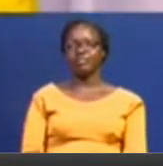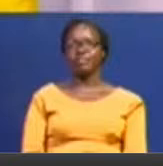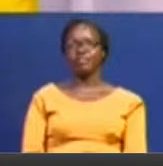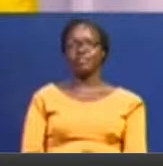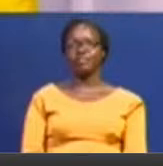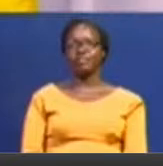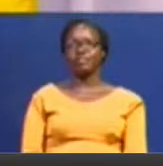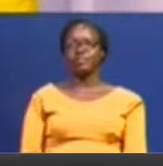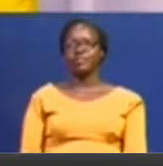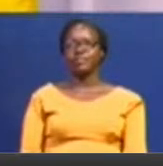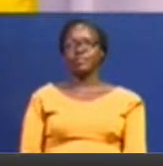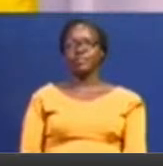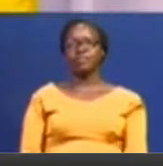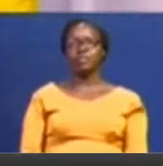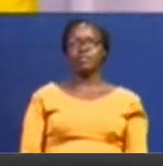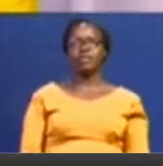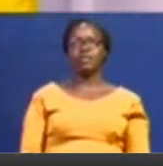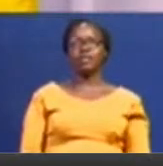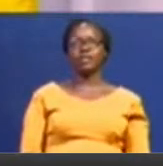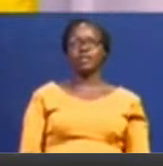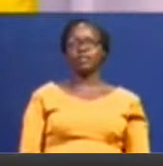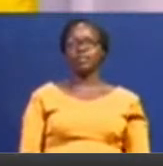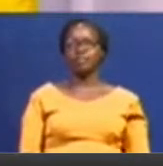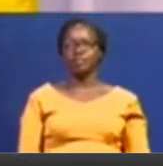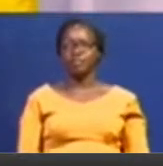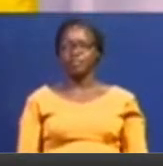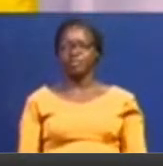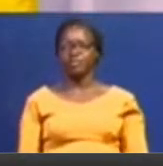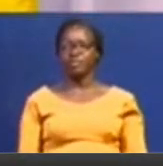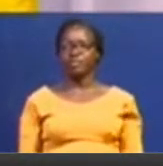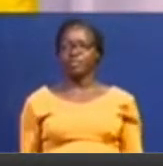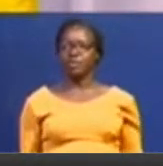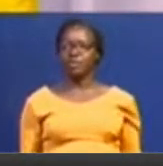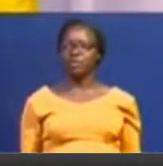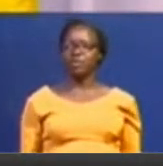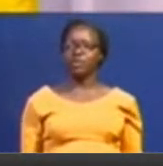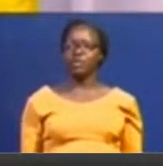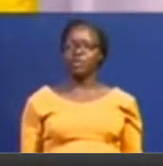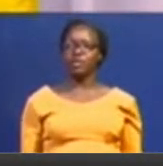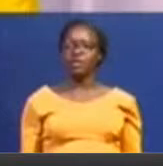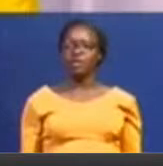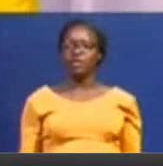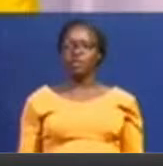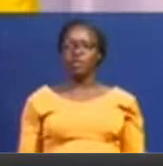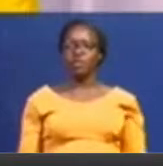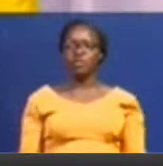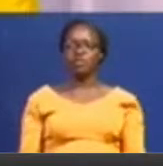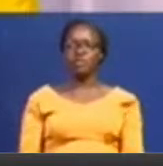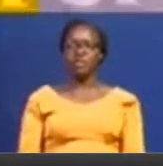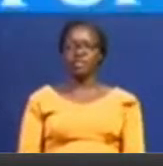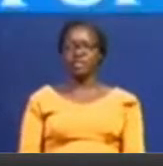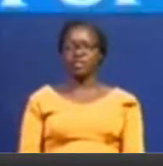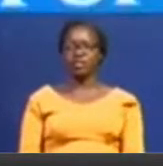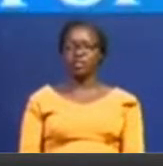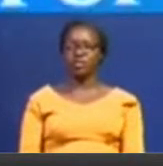Ms. Fatuma Saman, would you like to ask some questions to Wanjiku? Yes, thank you, Chair.